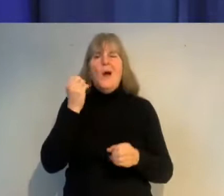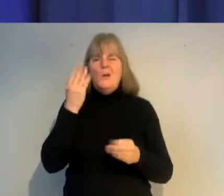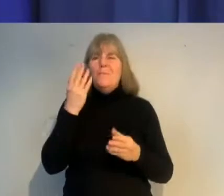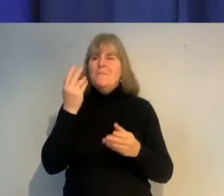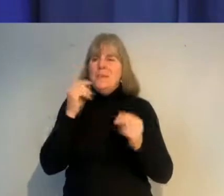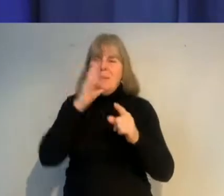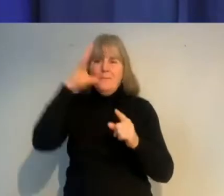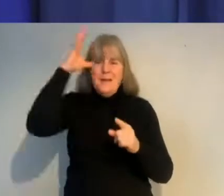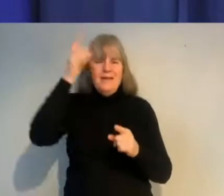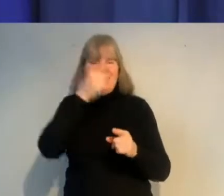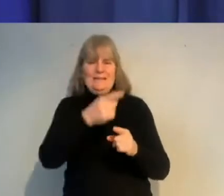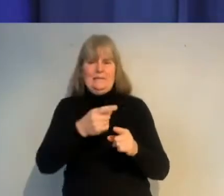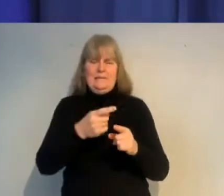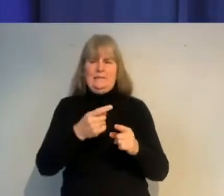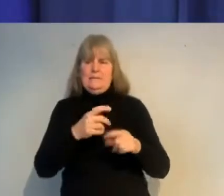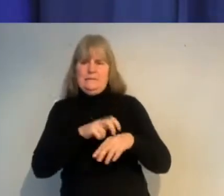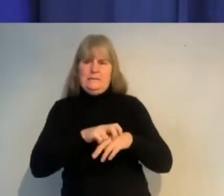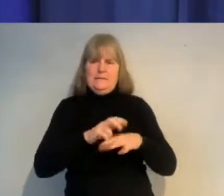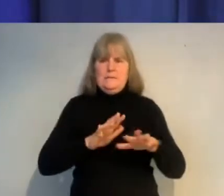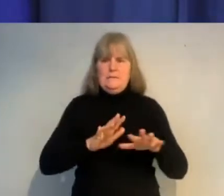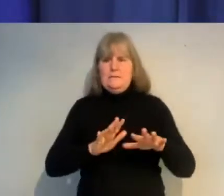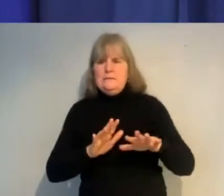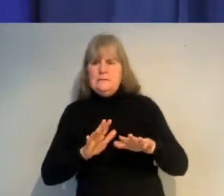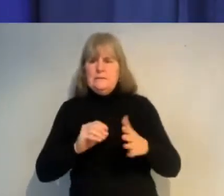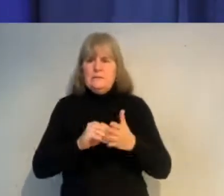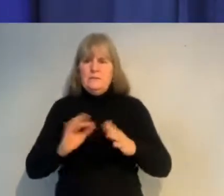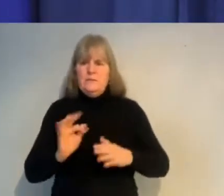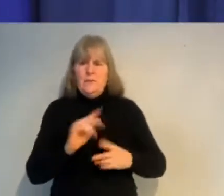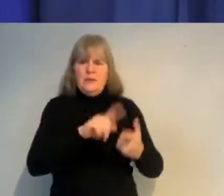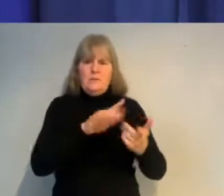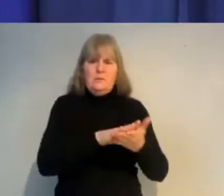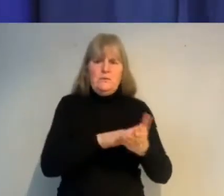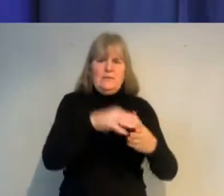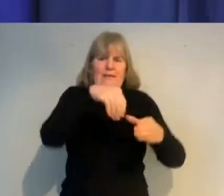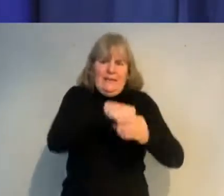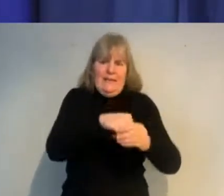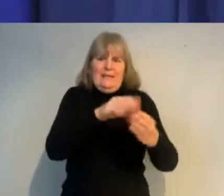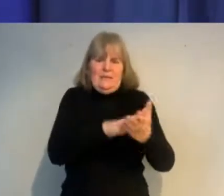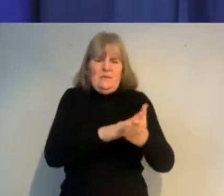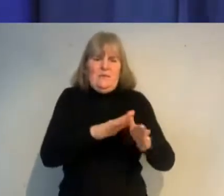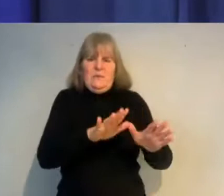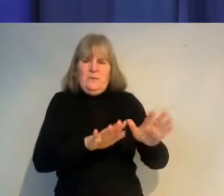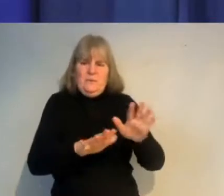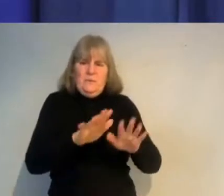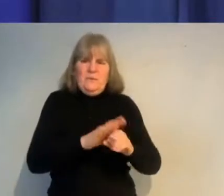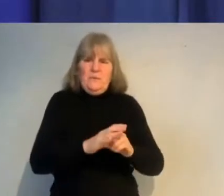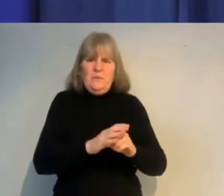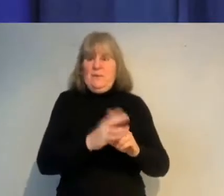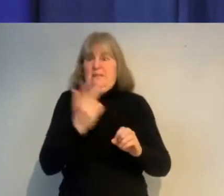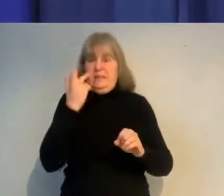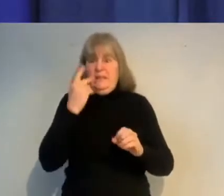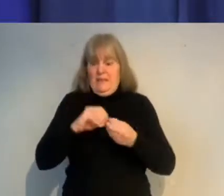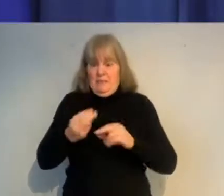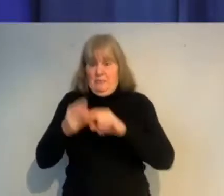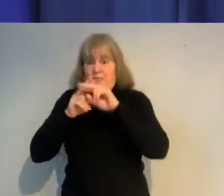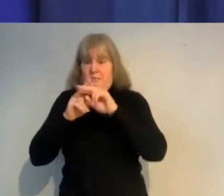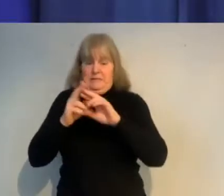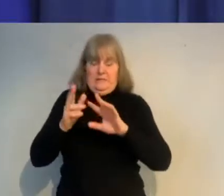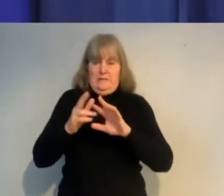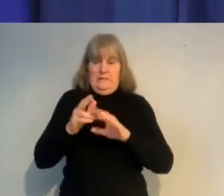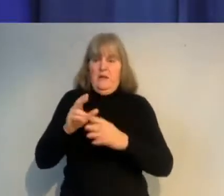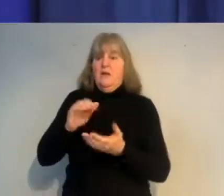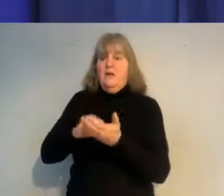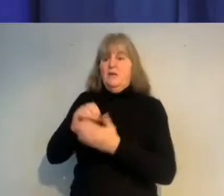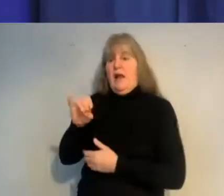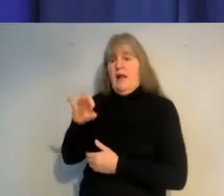are anxious about students returning to the classroom as we see some spikes in cases. Dr. Elliott and her team have been